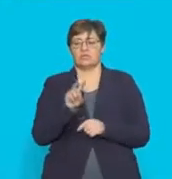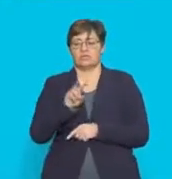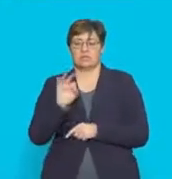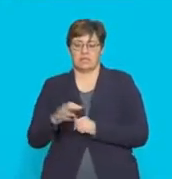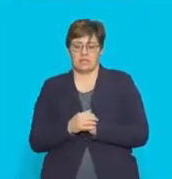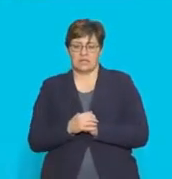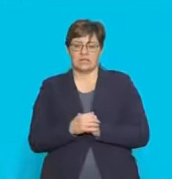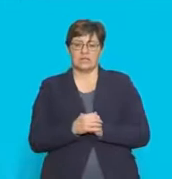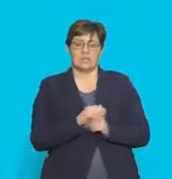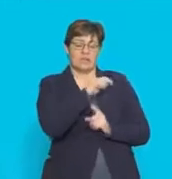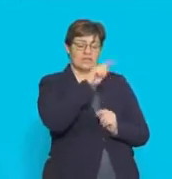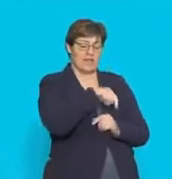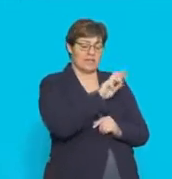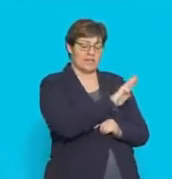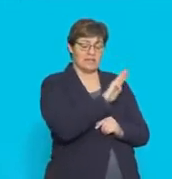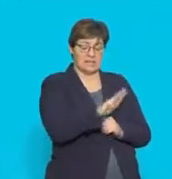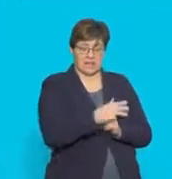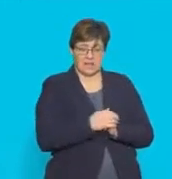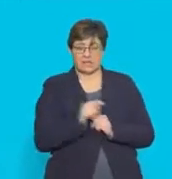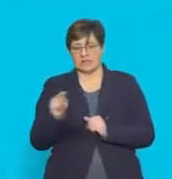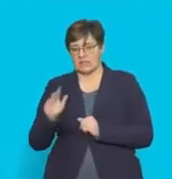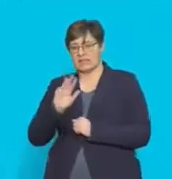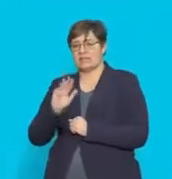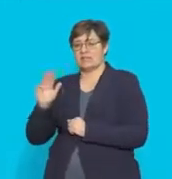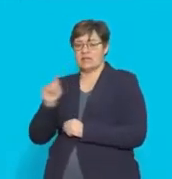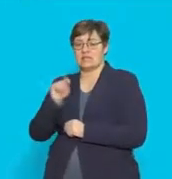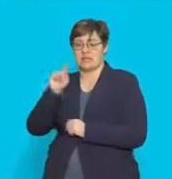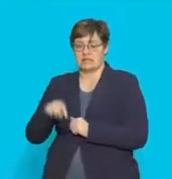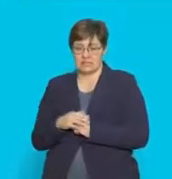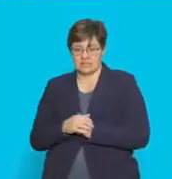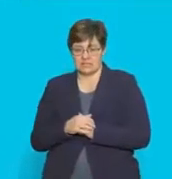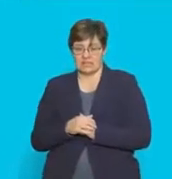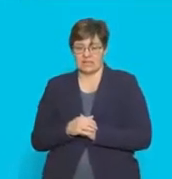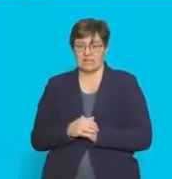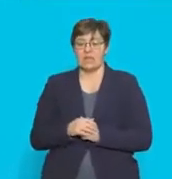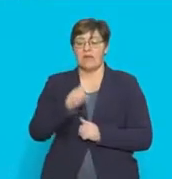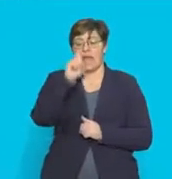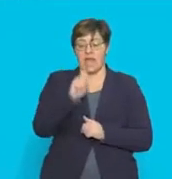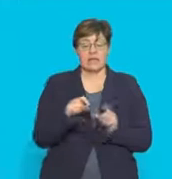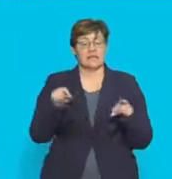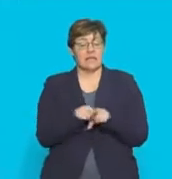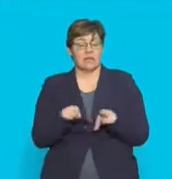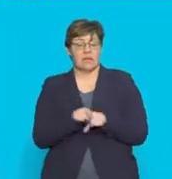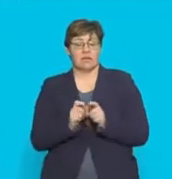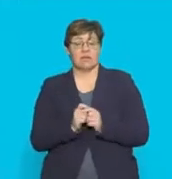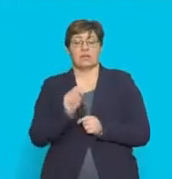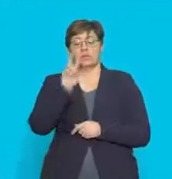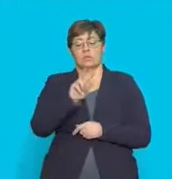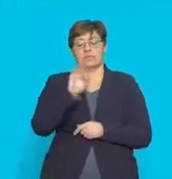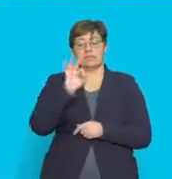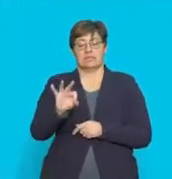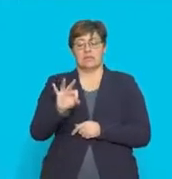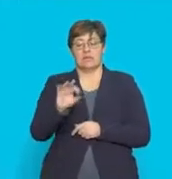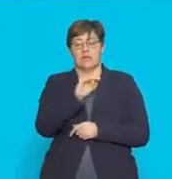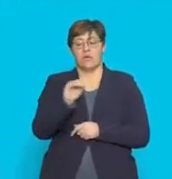by 99, divide there by 99, I will then have X is equals to 23